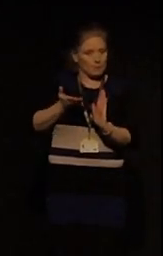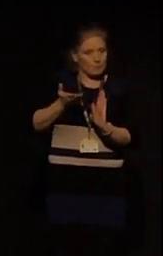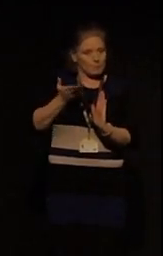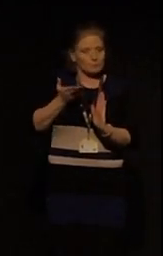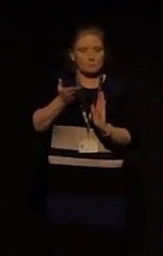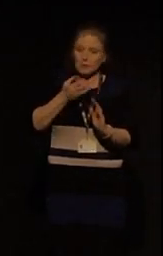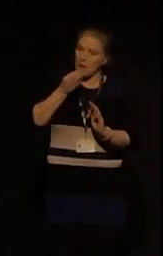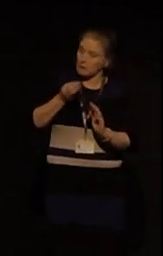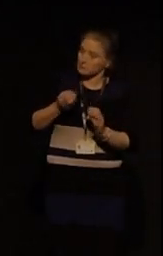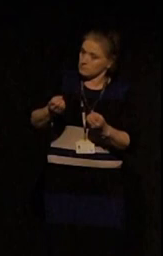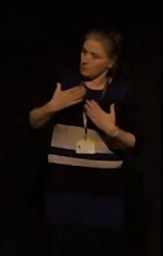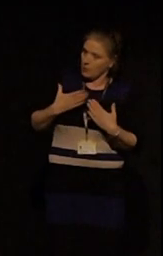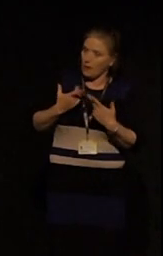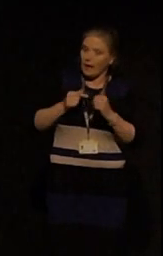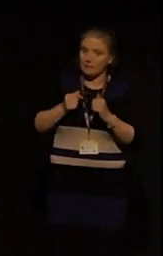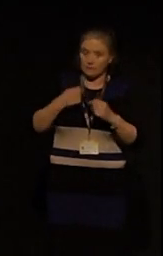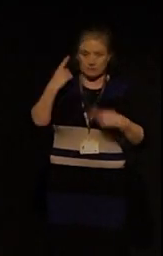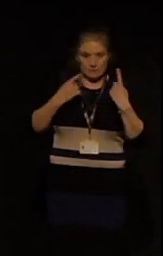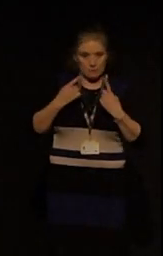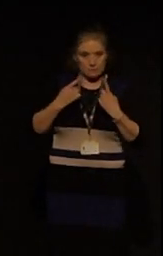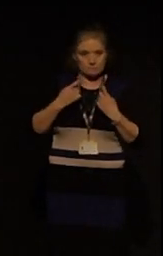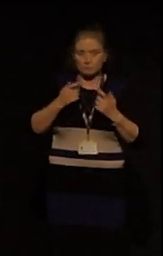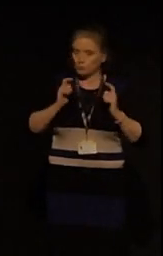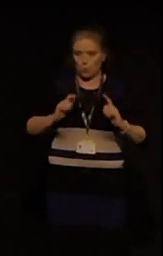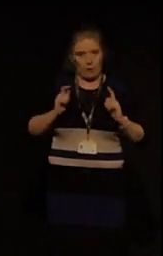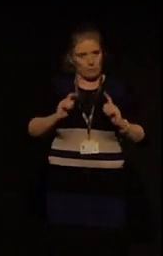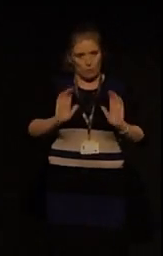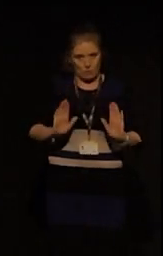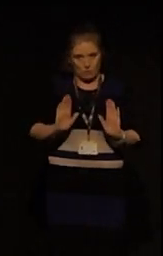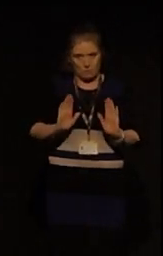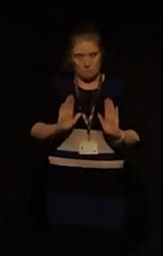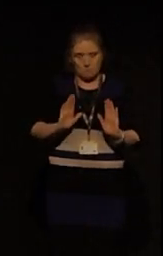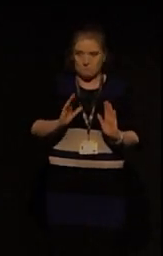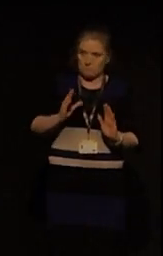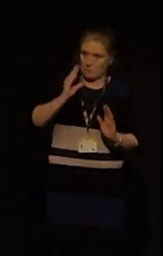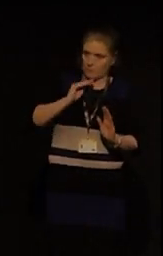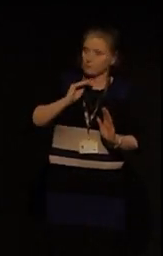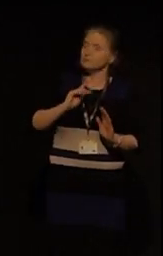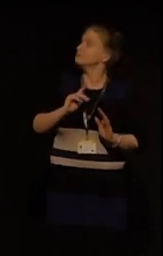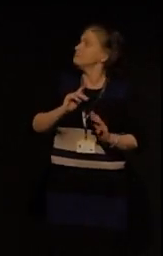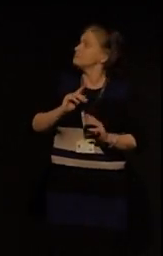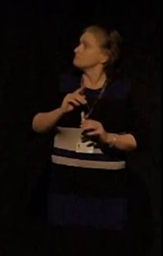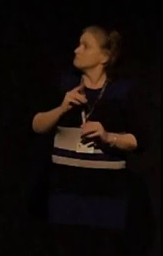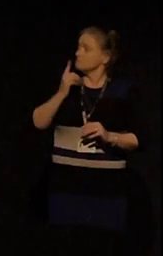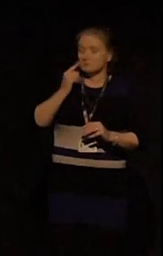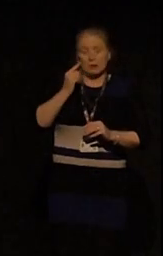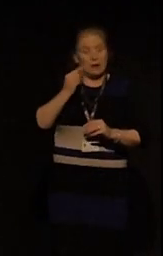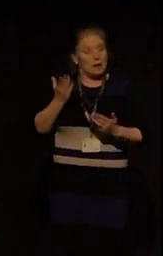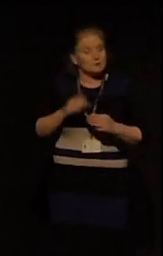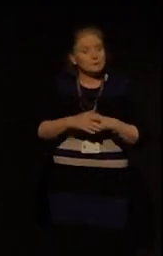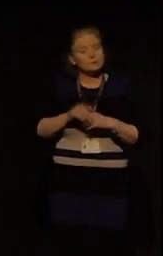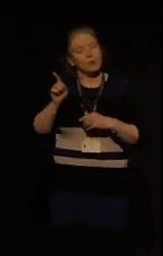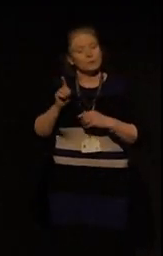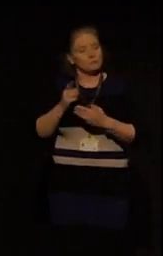and ask the patient, "Tell us when the sound becomes uncomfortably loud to you." And over here, if you do this in a normal group